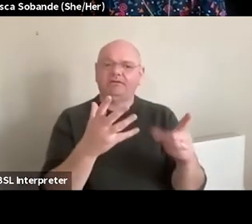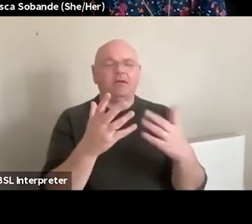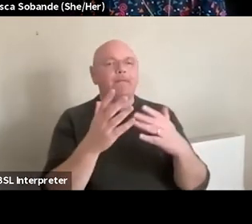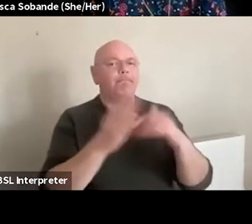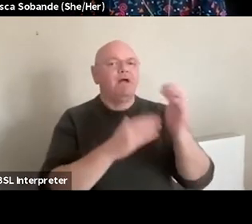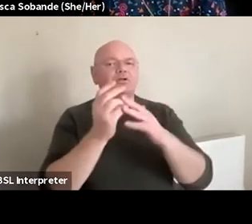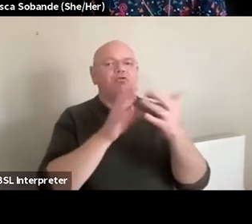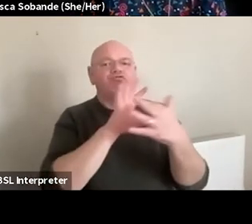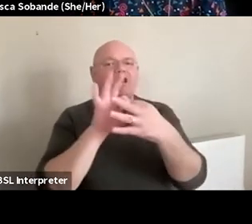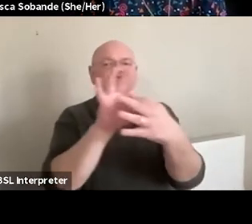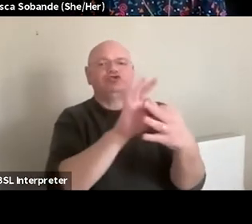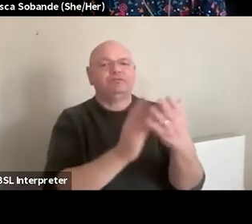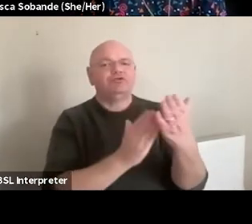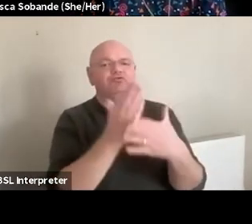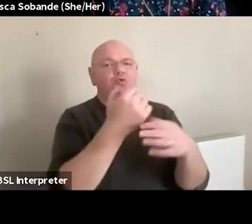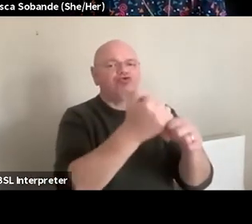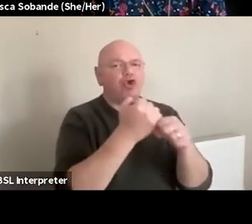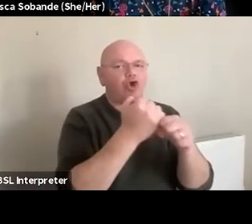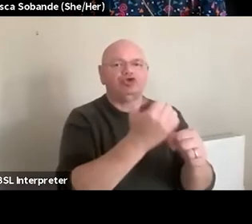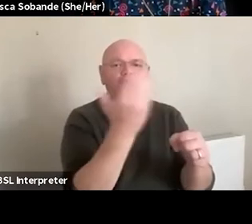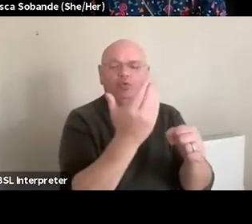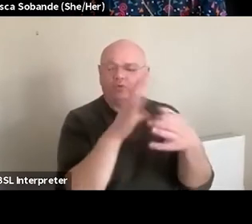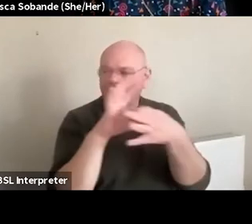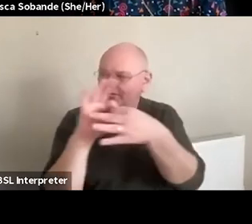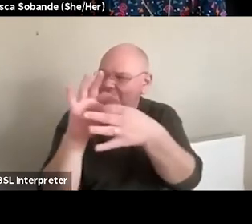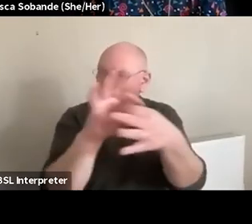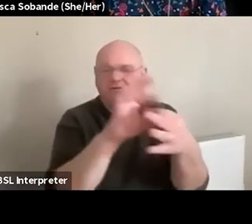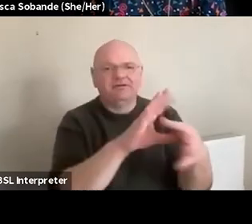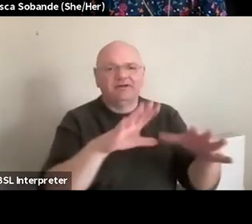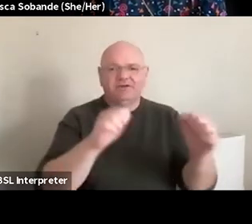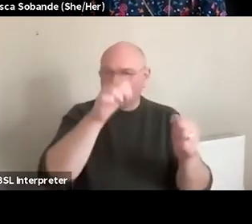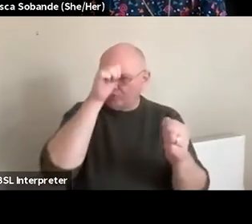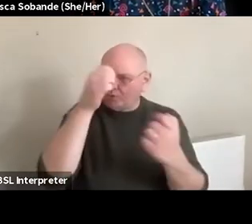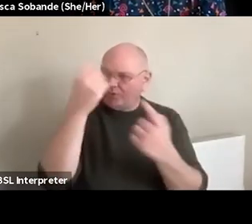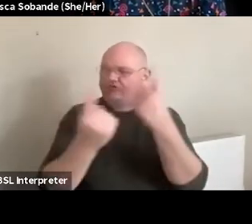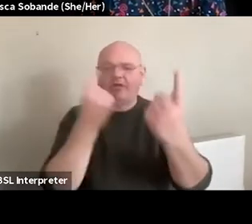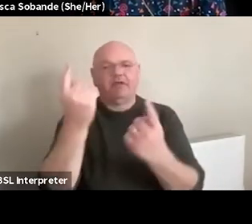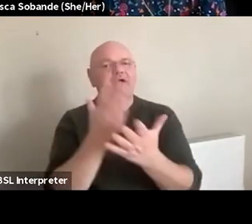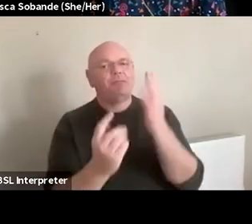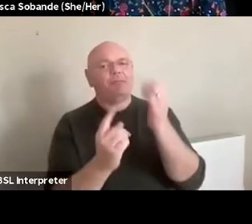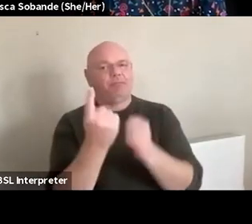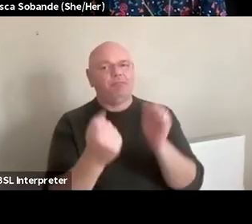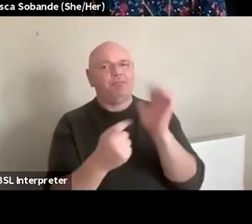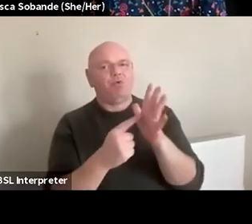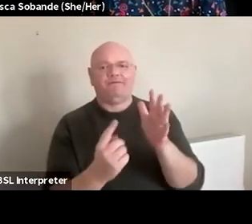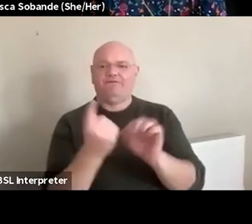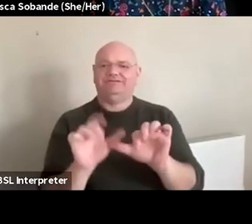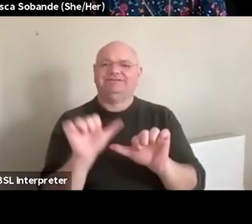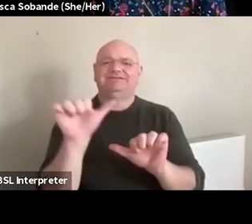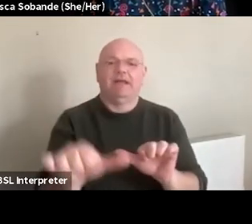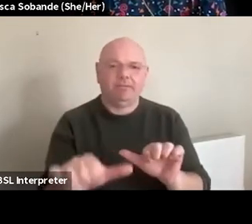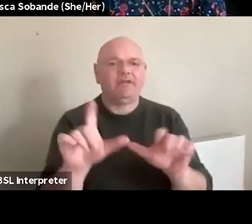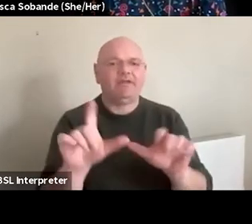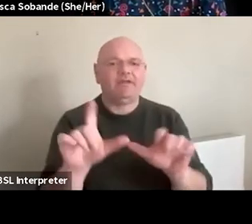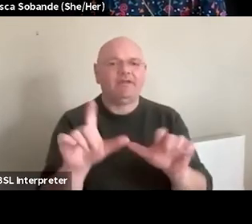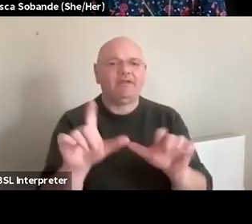and across with the rest of the alliance. So they got to know each other. That was the important first step. And then they came up with three things they wanted.